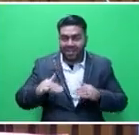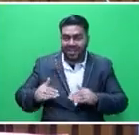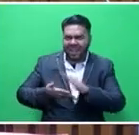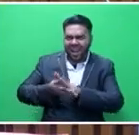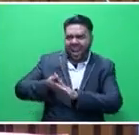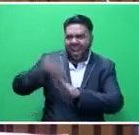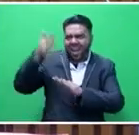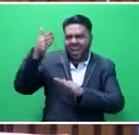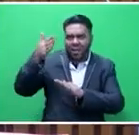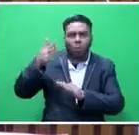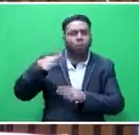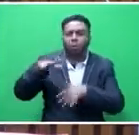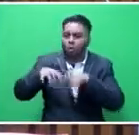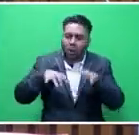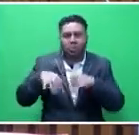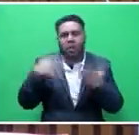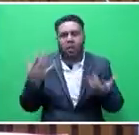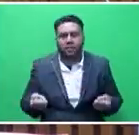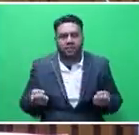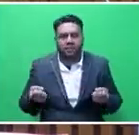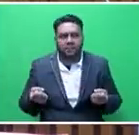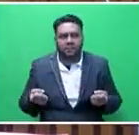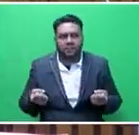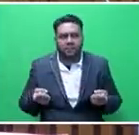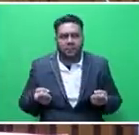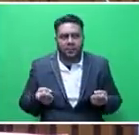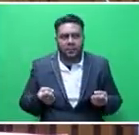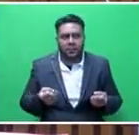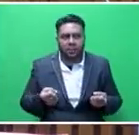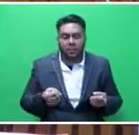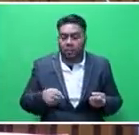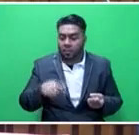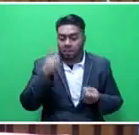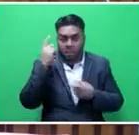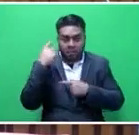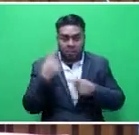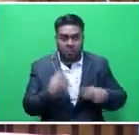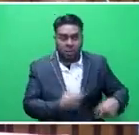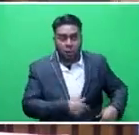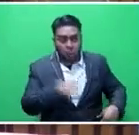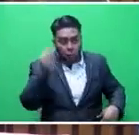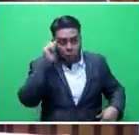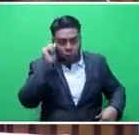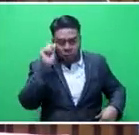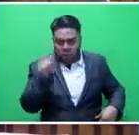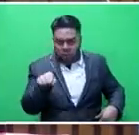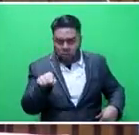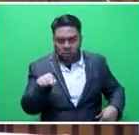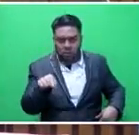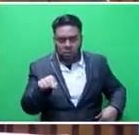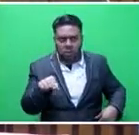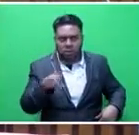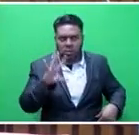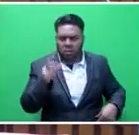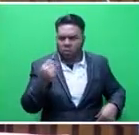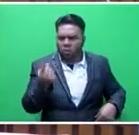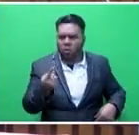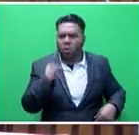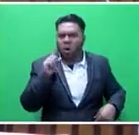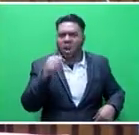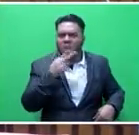to corruption. Because the person pulling you over for not wearing a seatbelt knows that you probably some person who's earning only